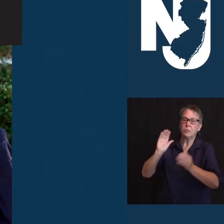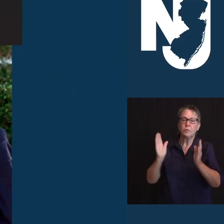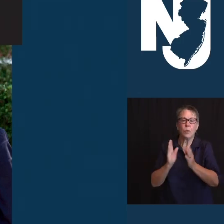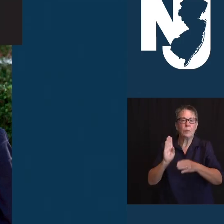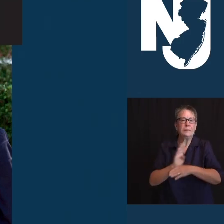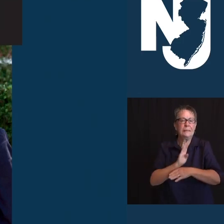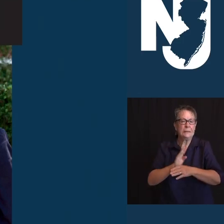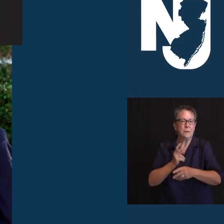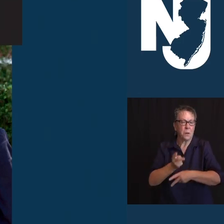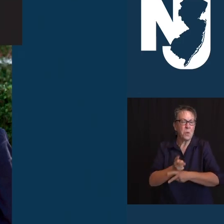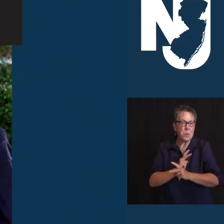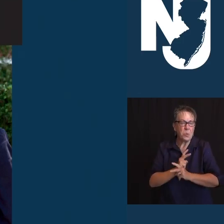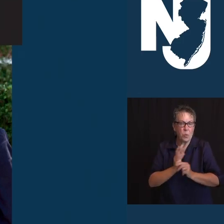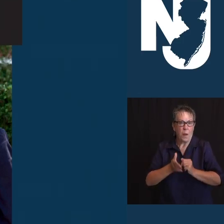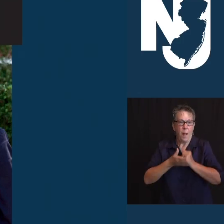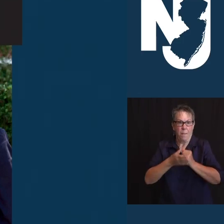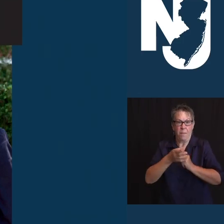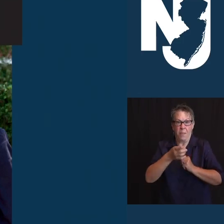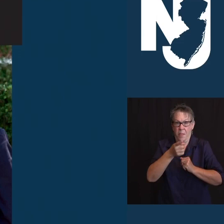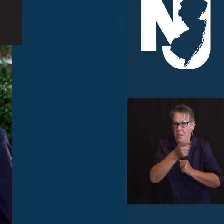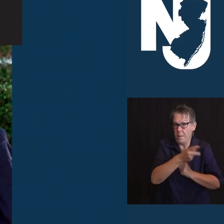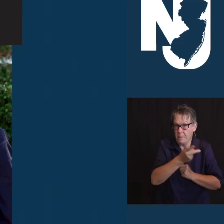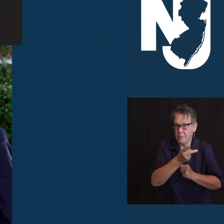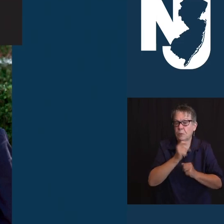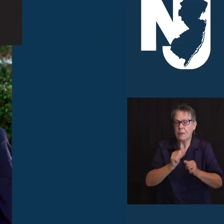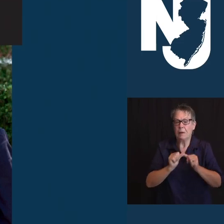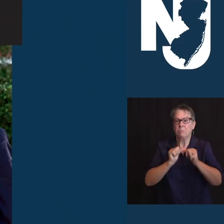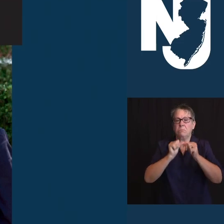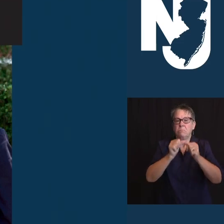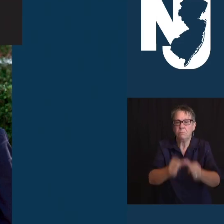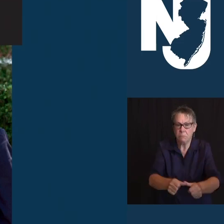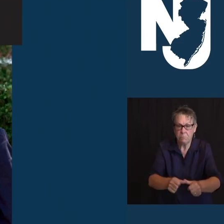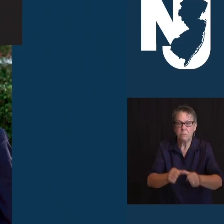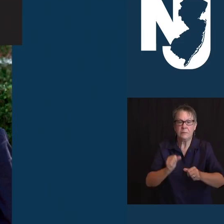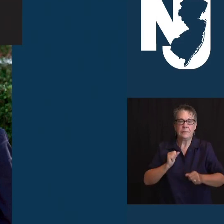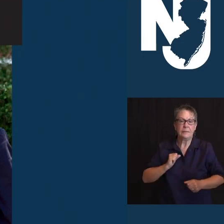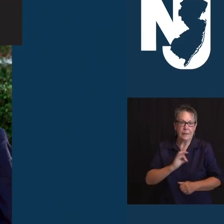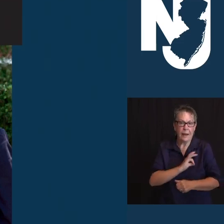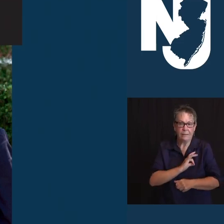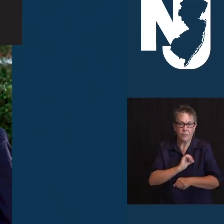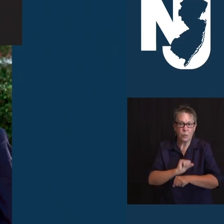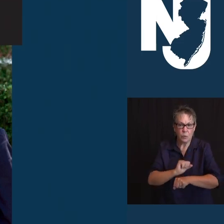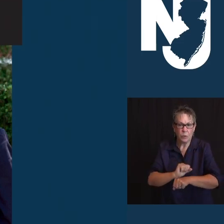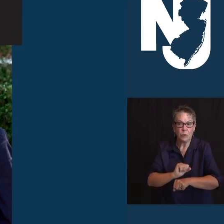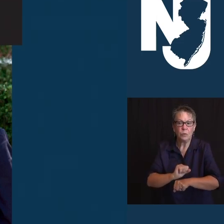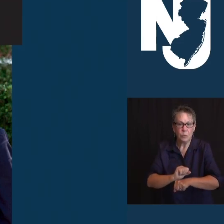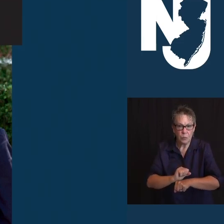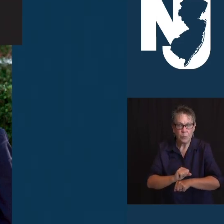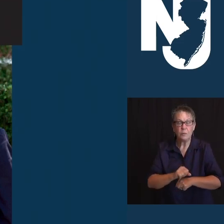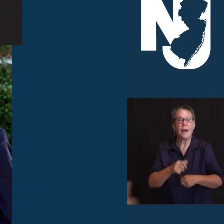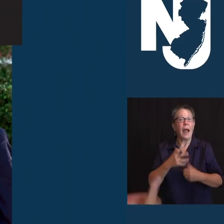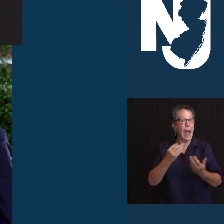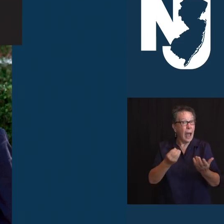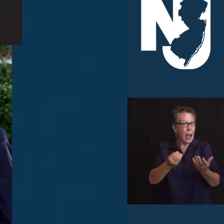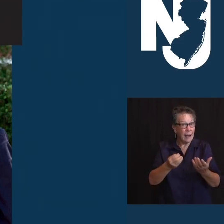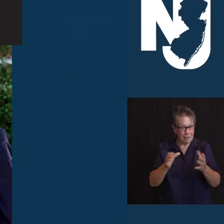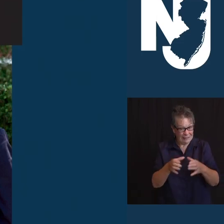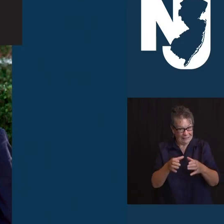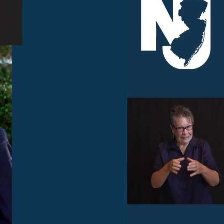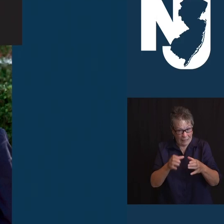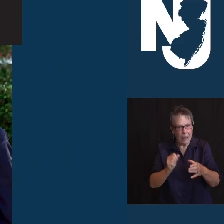Mary Claire and David's company growing, and they even have a new employee starting on September